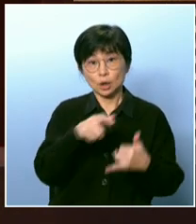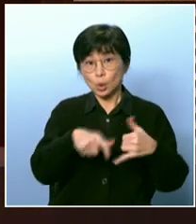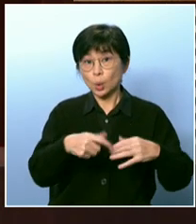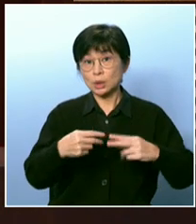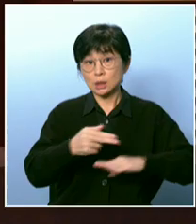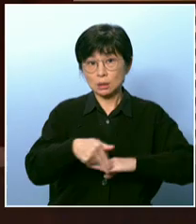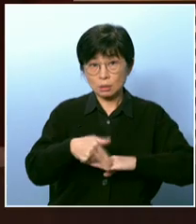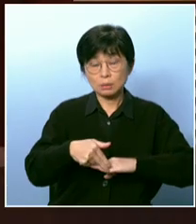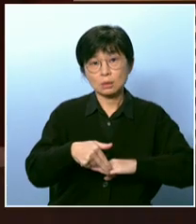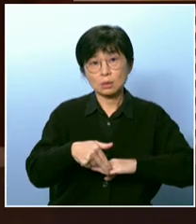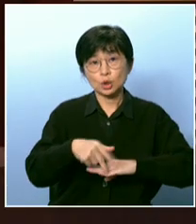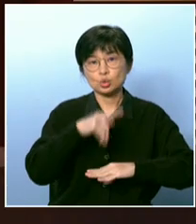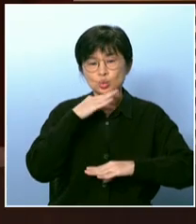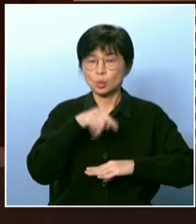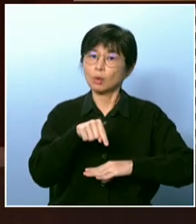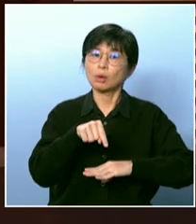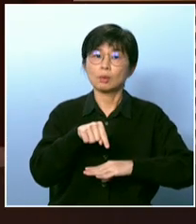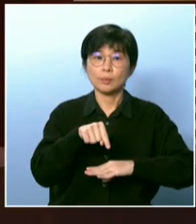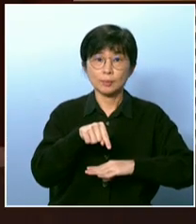But let me say this.